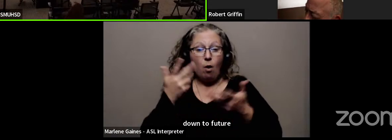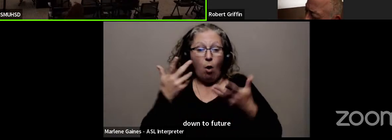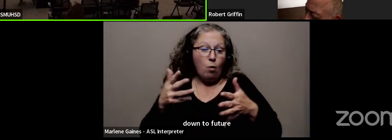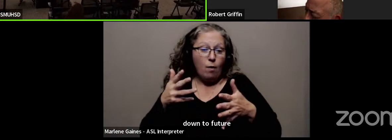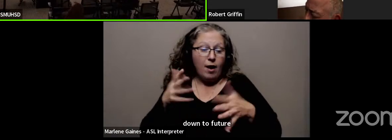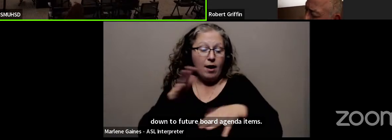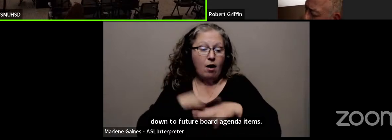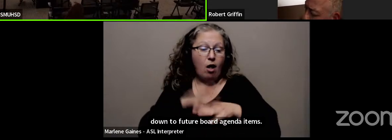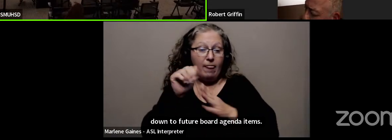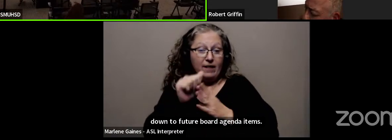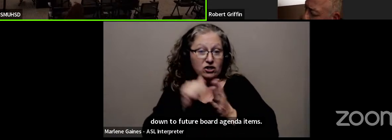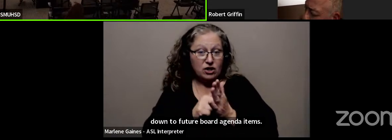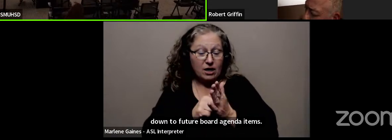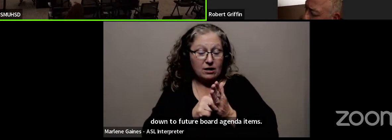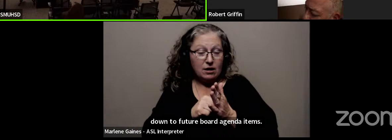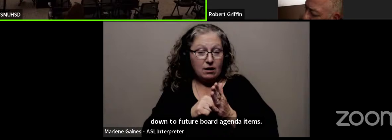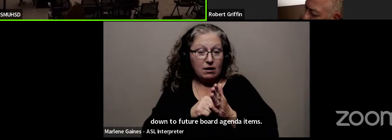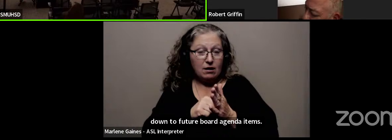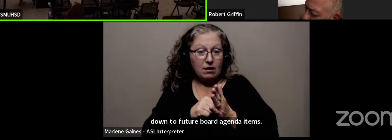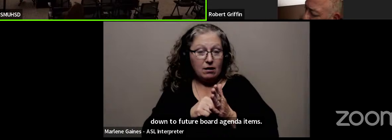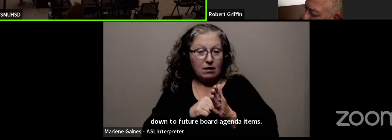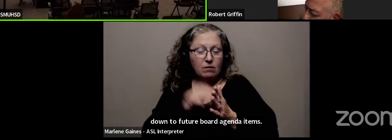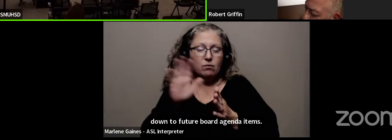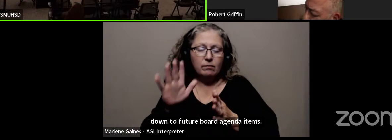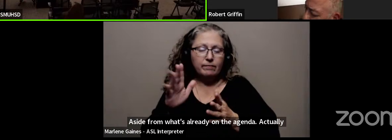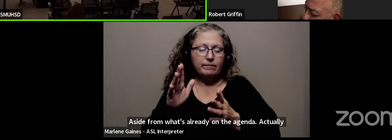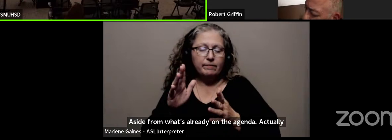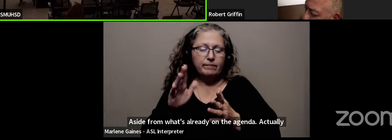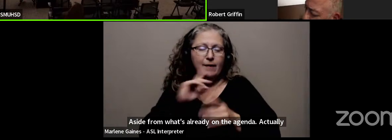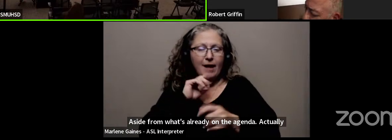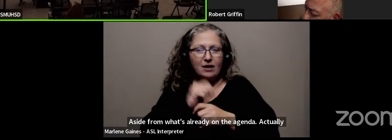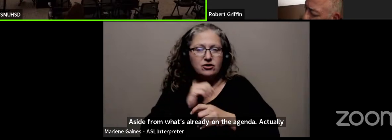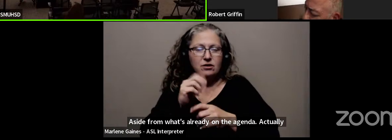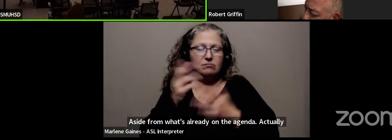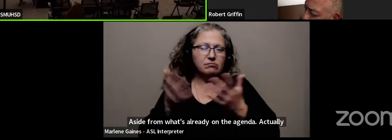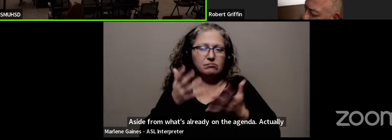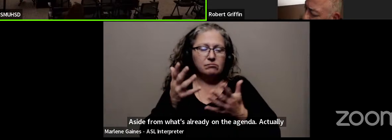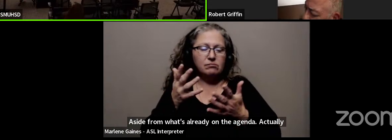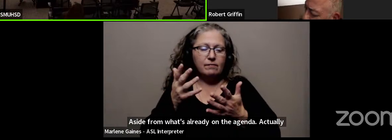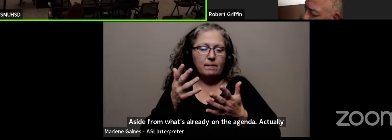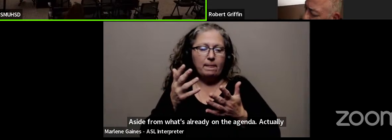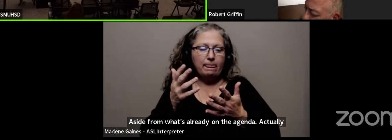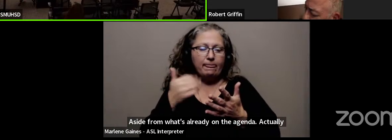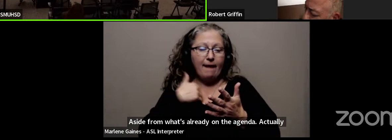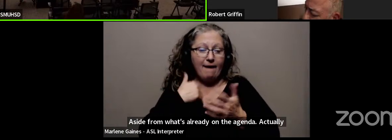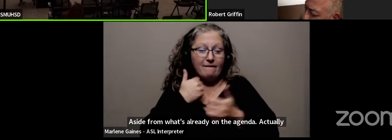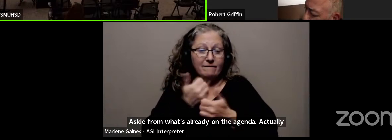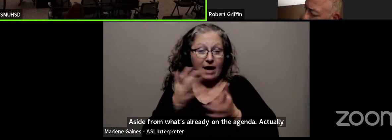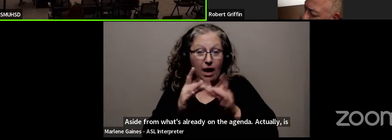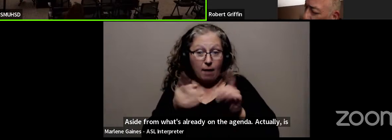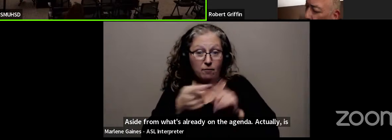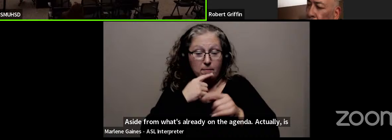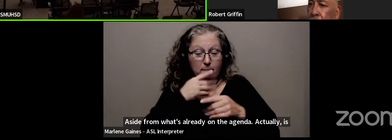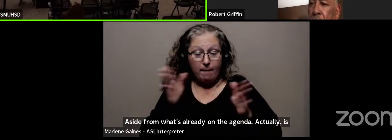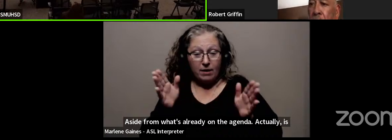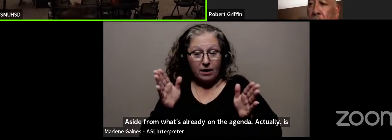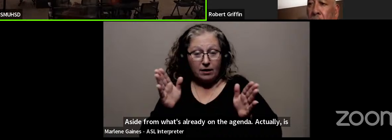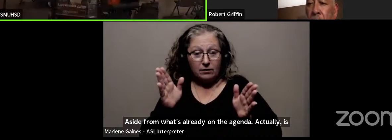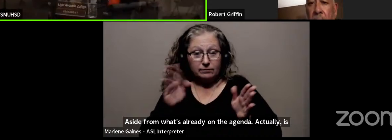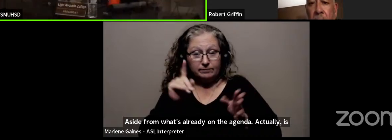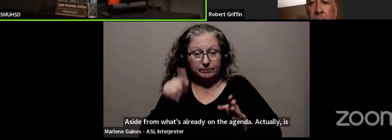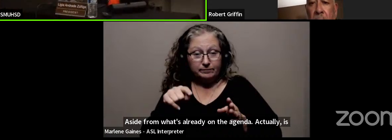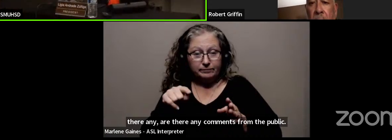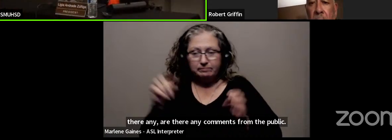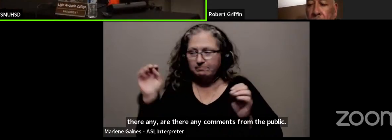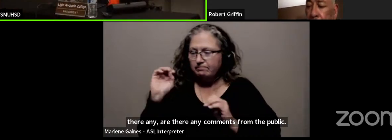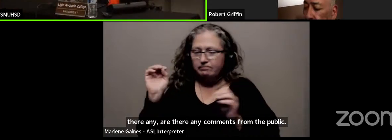on the agenda, are there any comments from the public? There